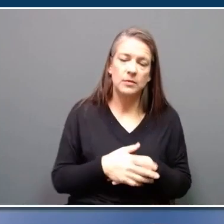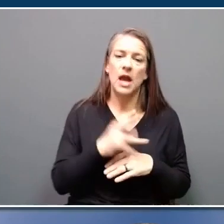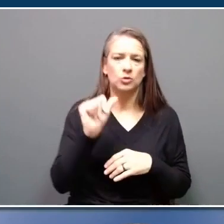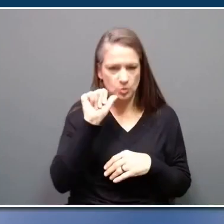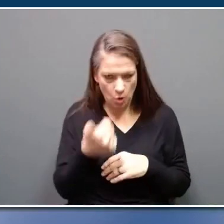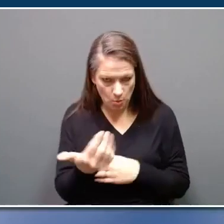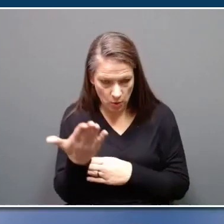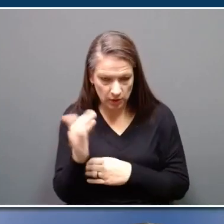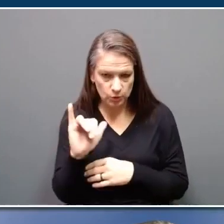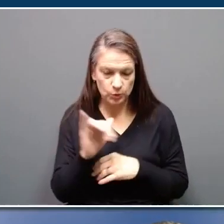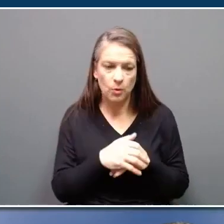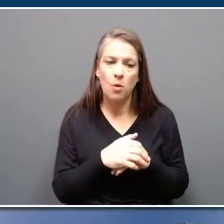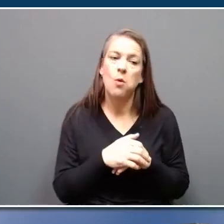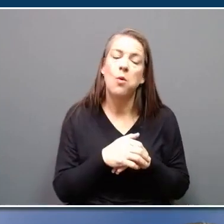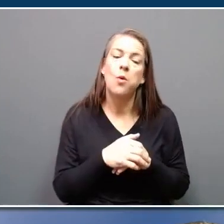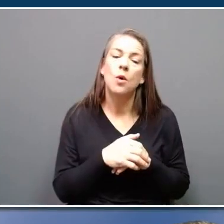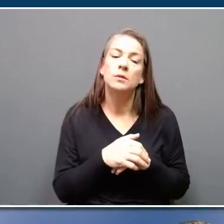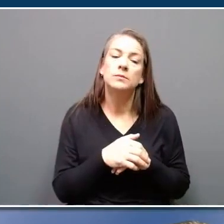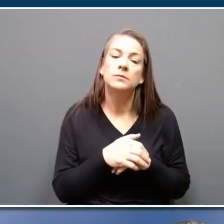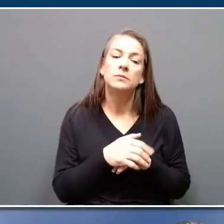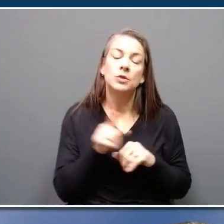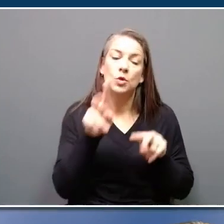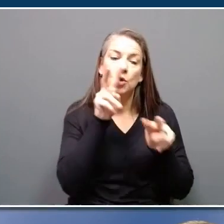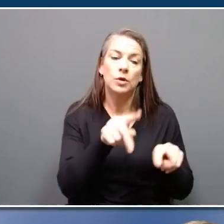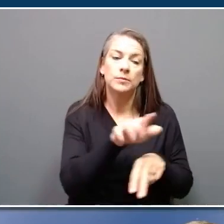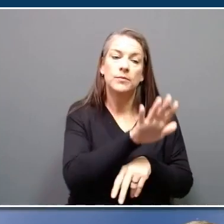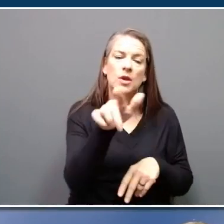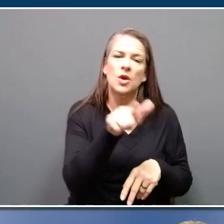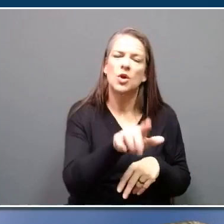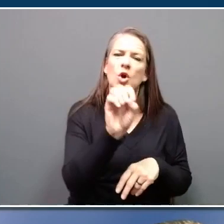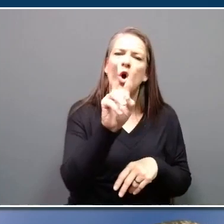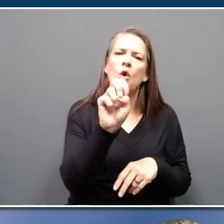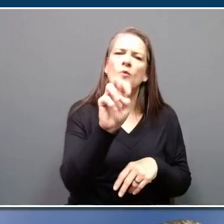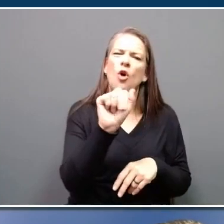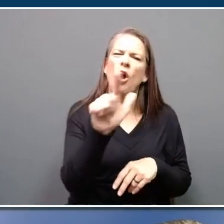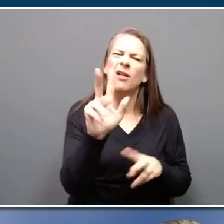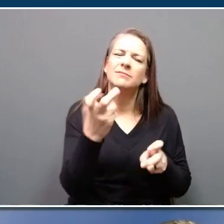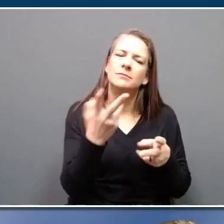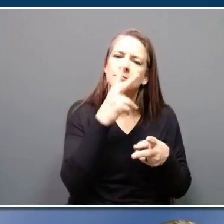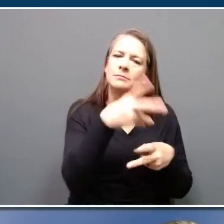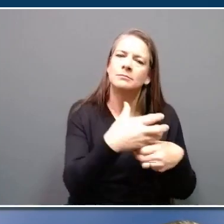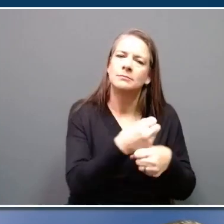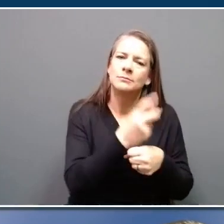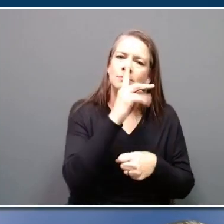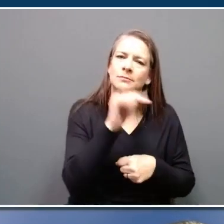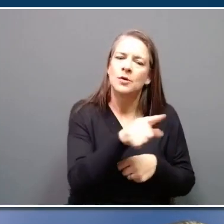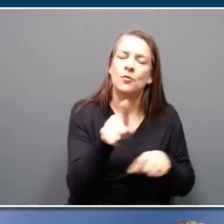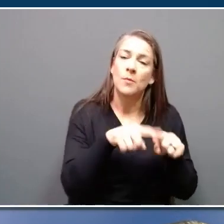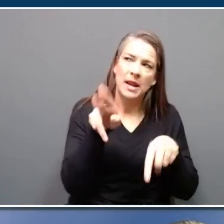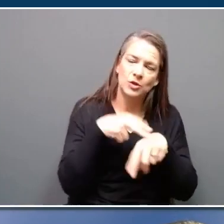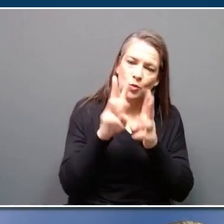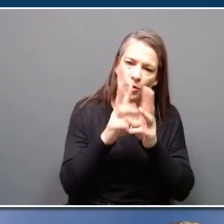morning. So as you look, this is the overall summary that is provided by the National Weather Service. We're going to have